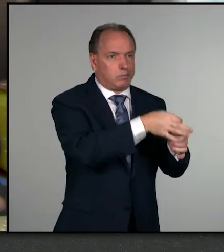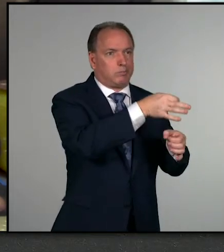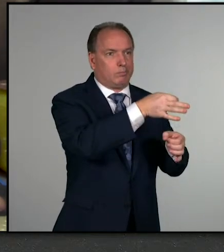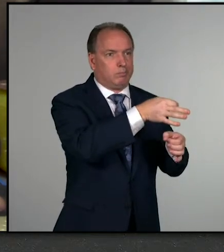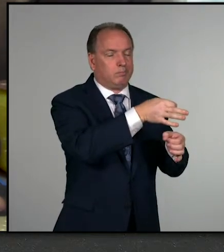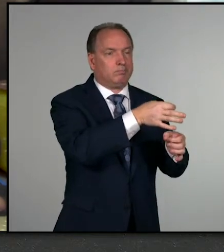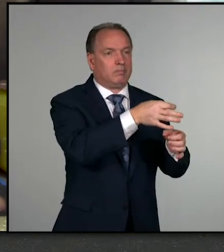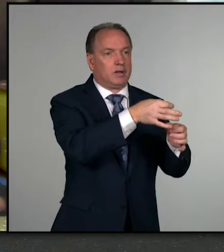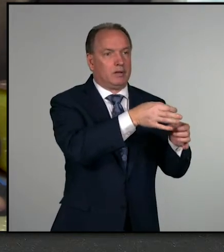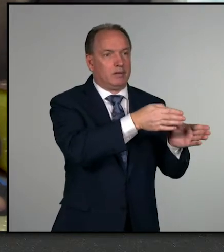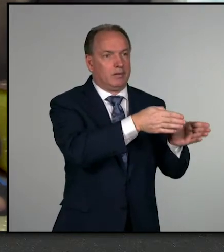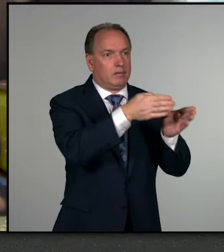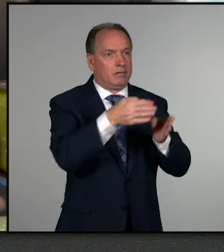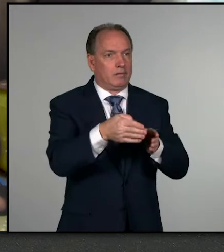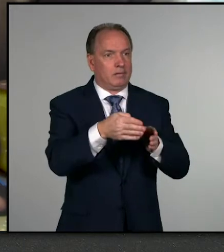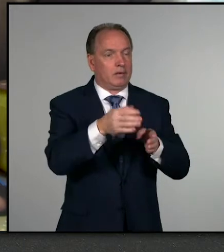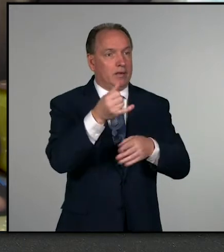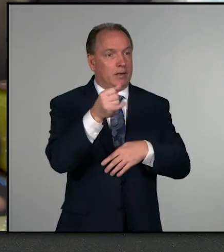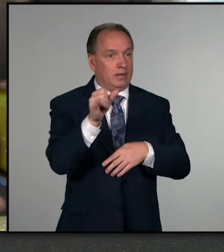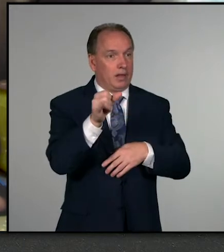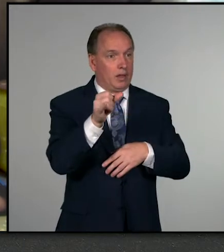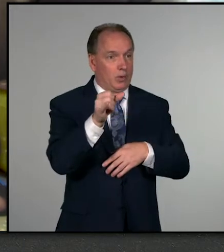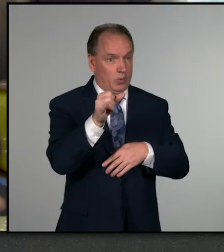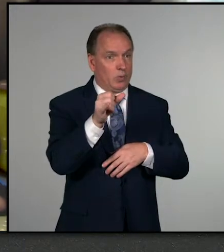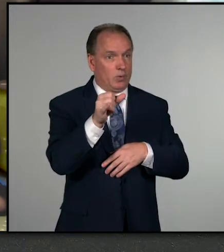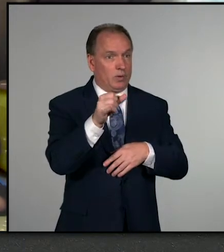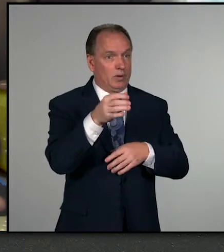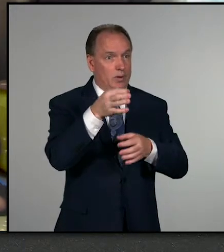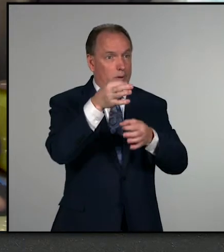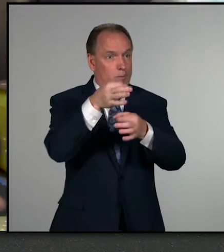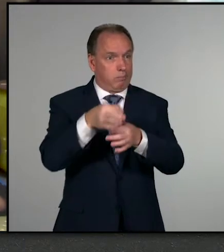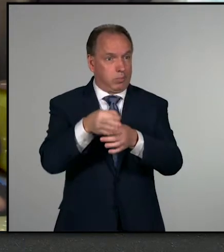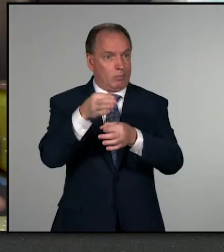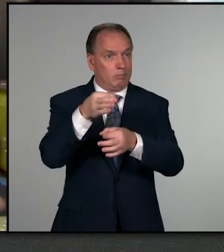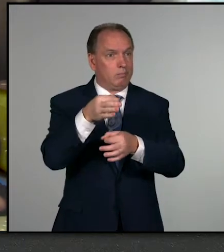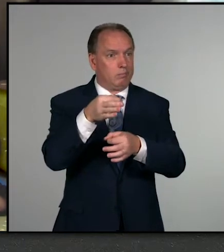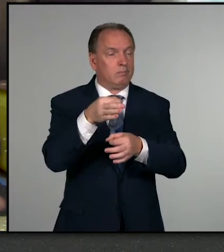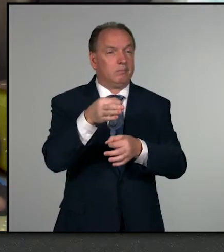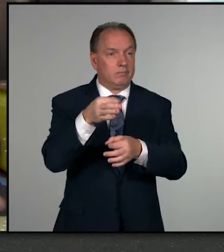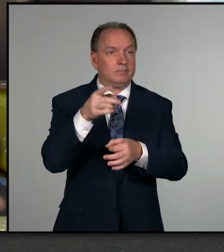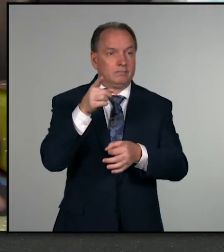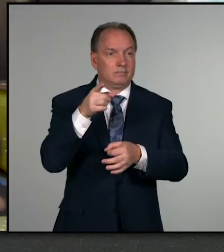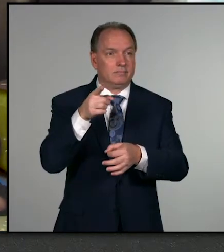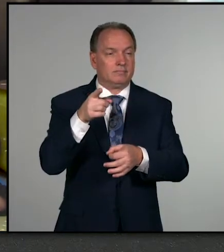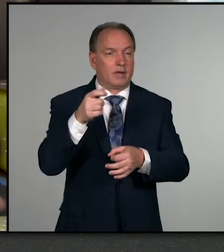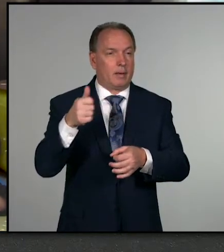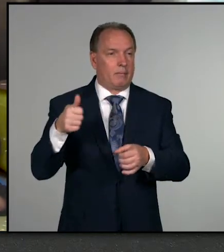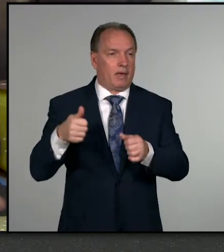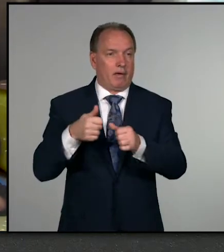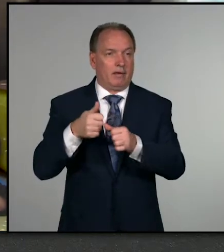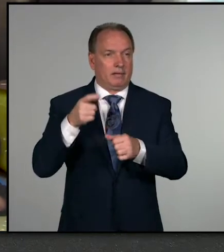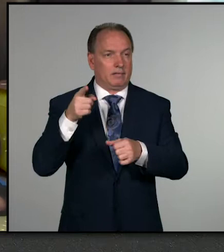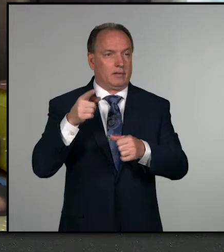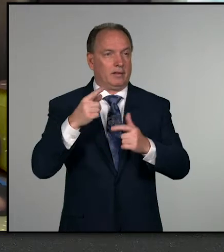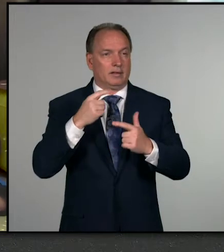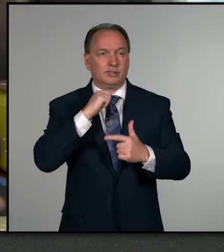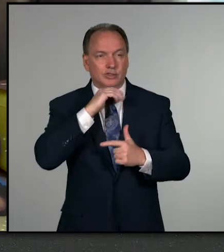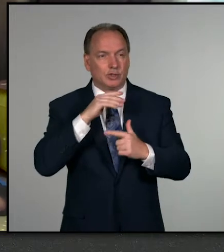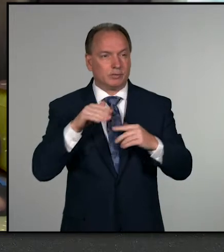would want to put a yellow flower next to it. So I will tuck my flower right in behind in the dirt.